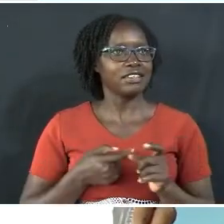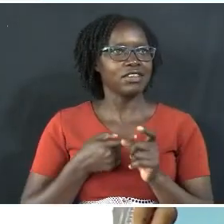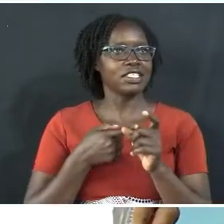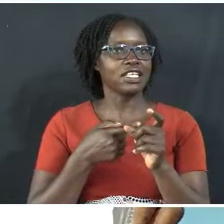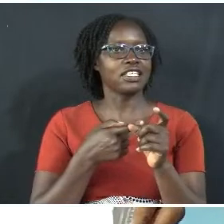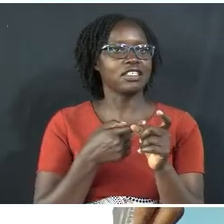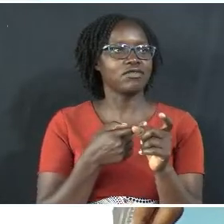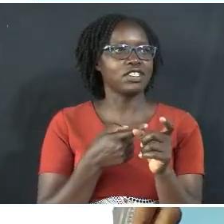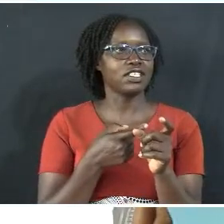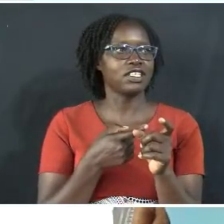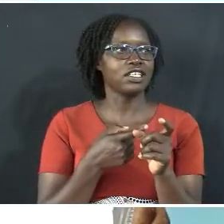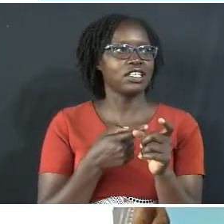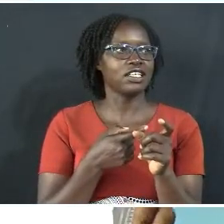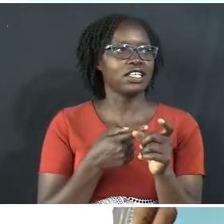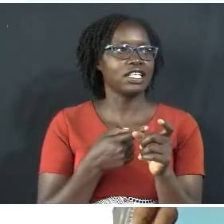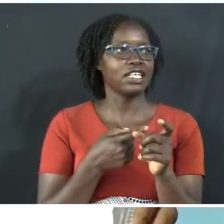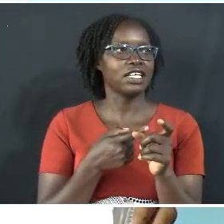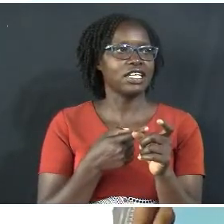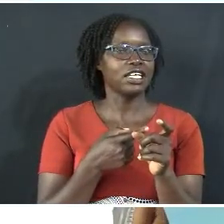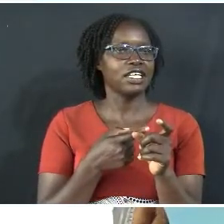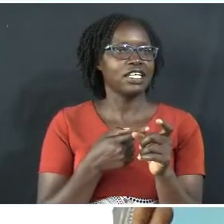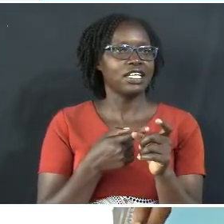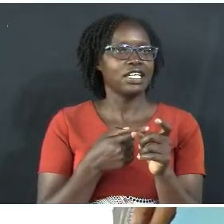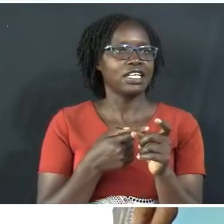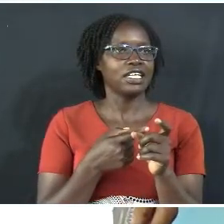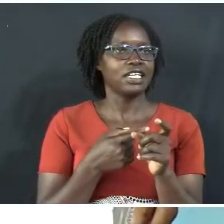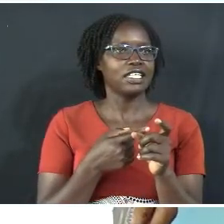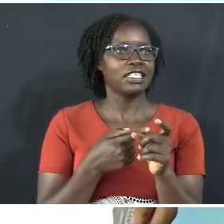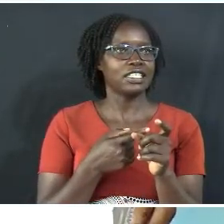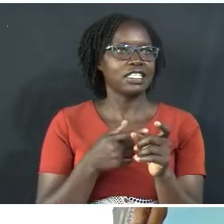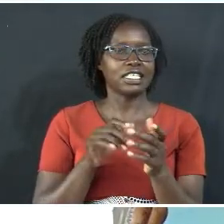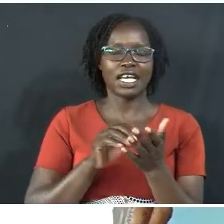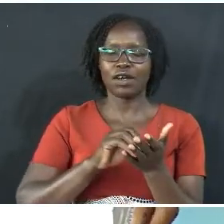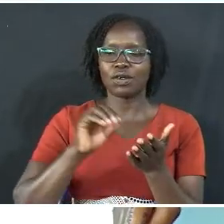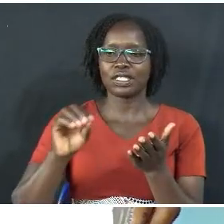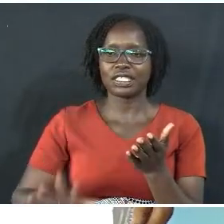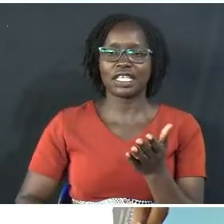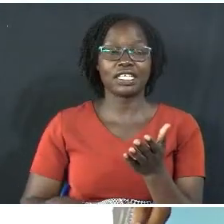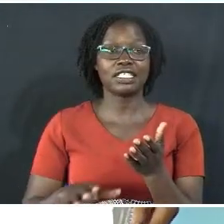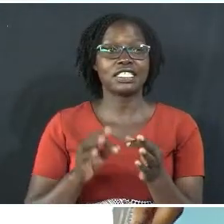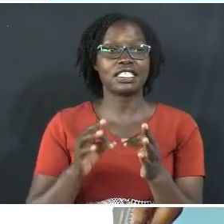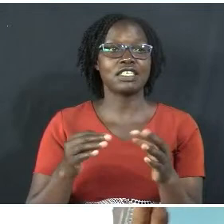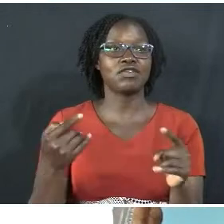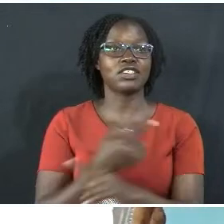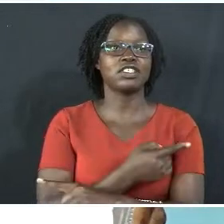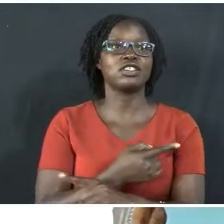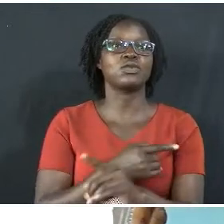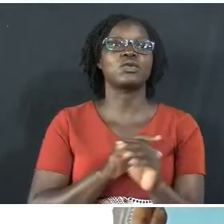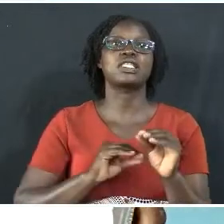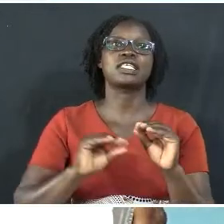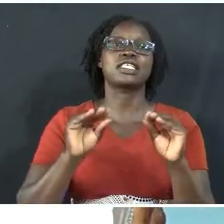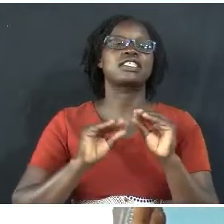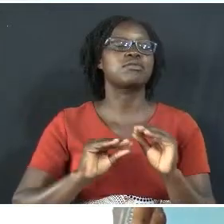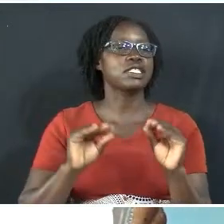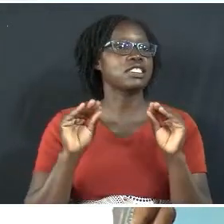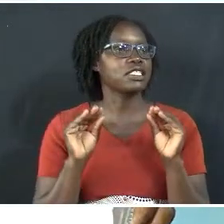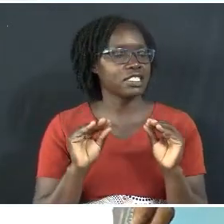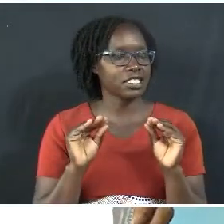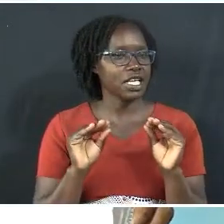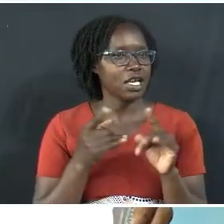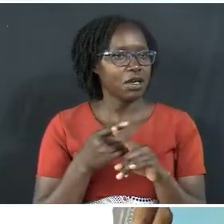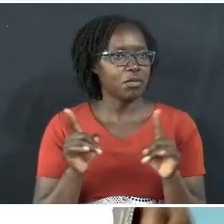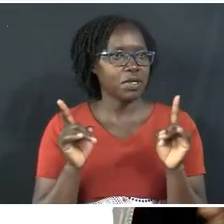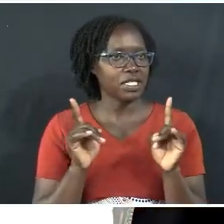gift, but I will discard it if it conflicts with our doctrine.